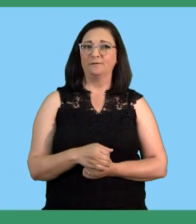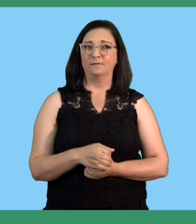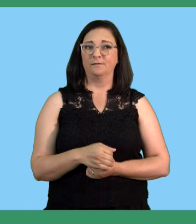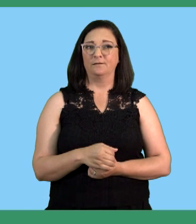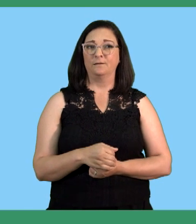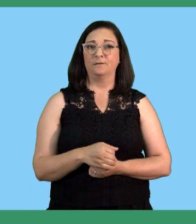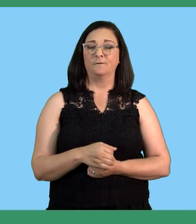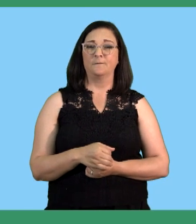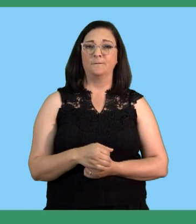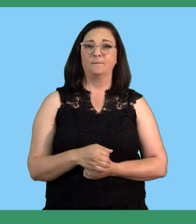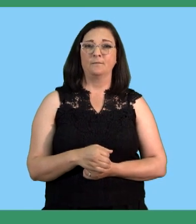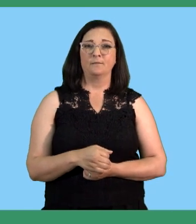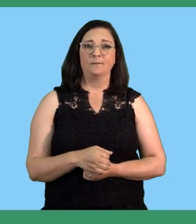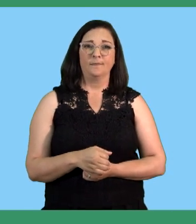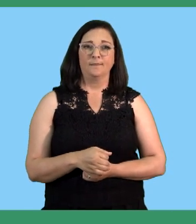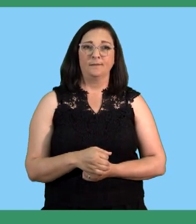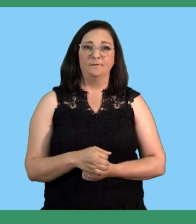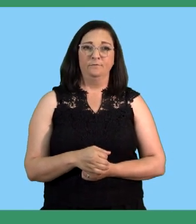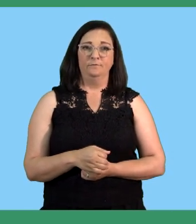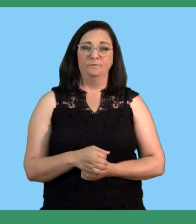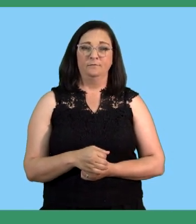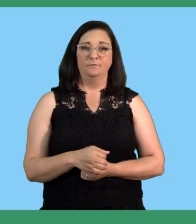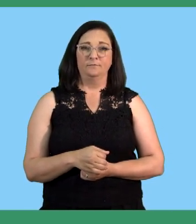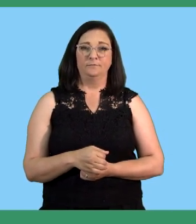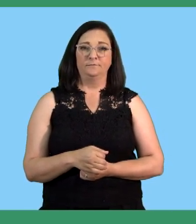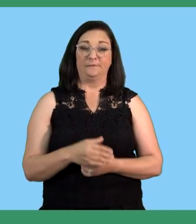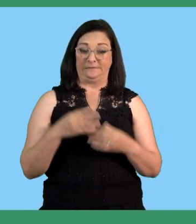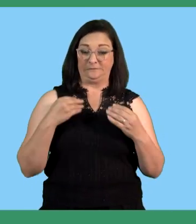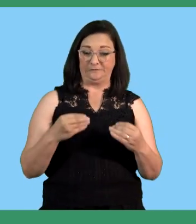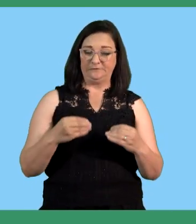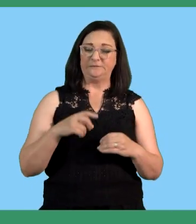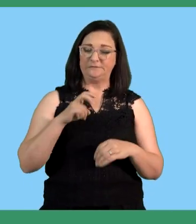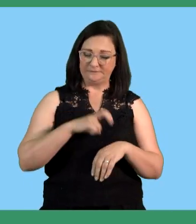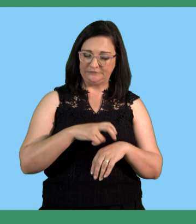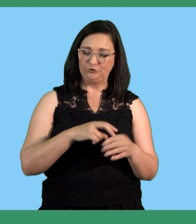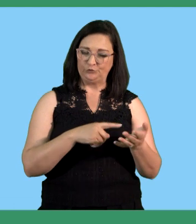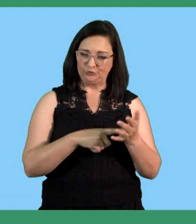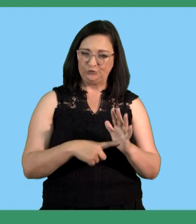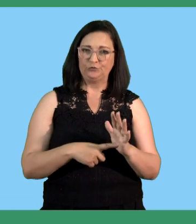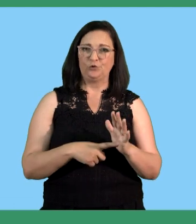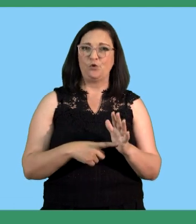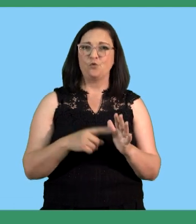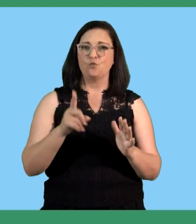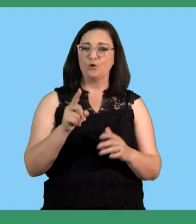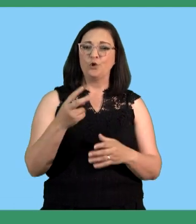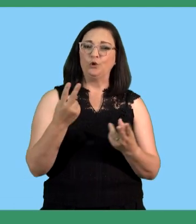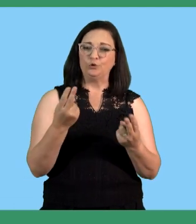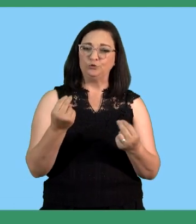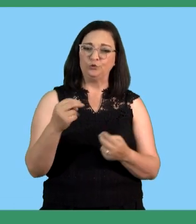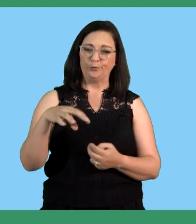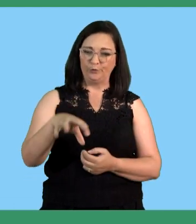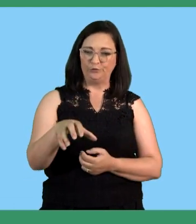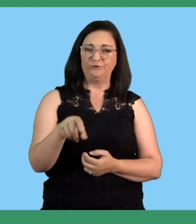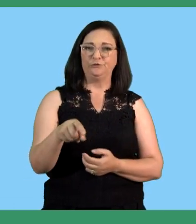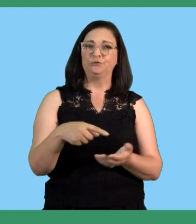The employer should outline specific expectations of the employee's new position. Who does